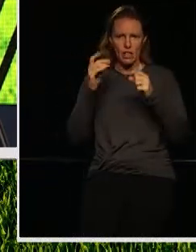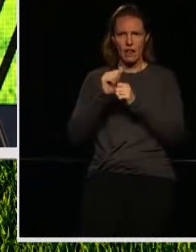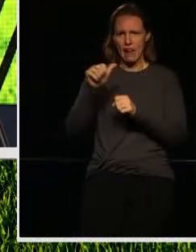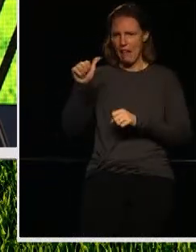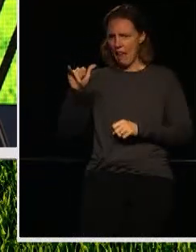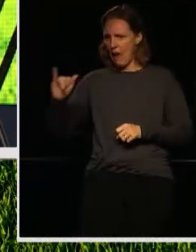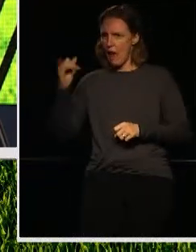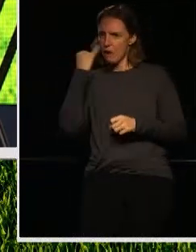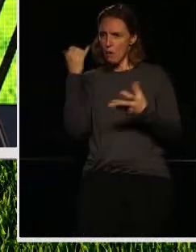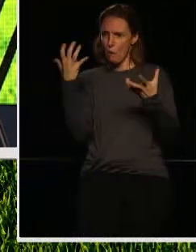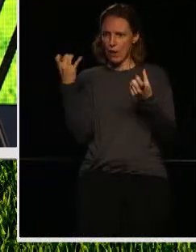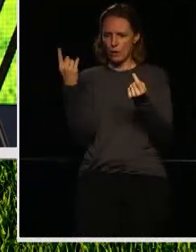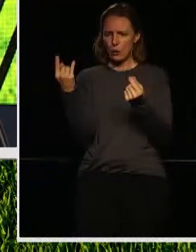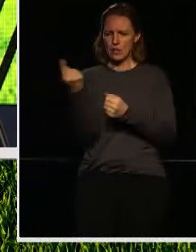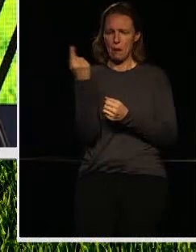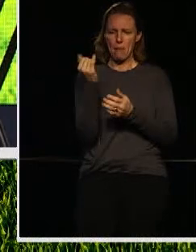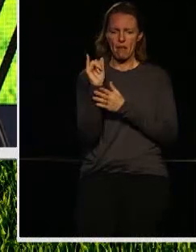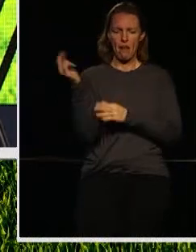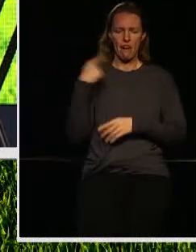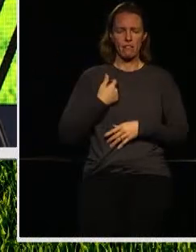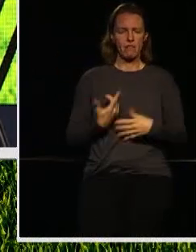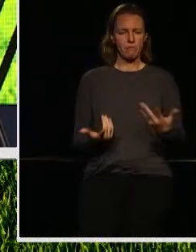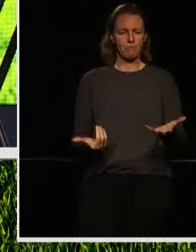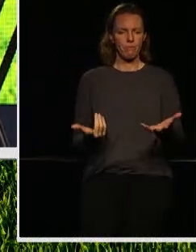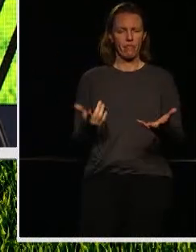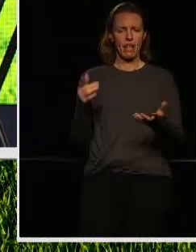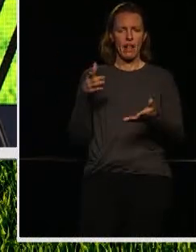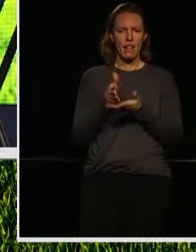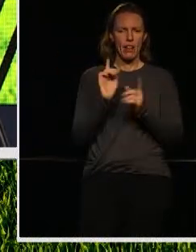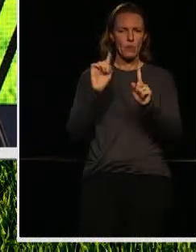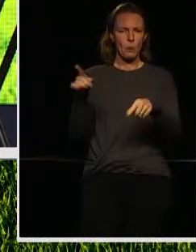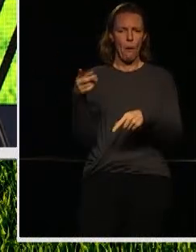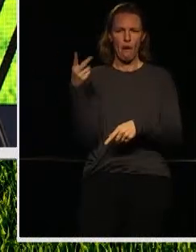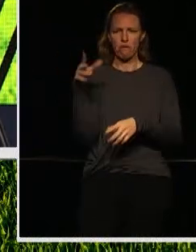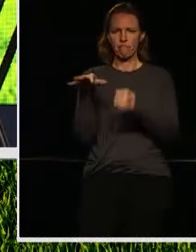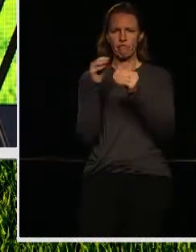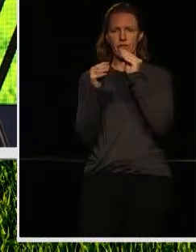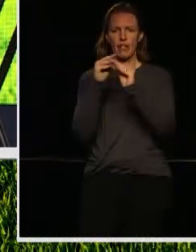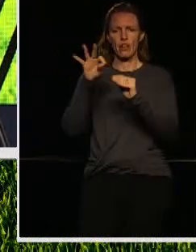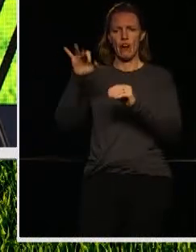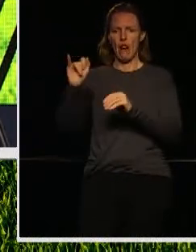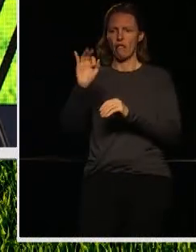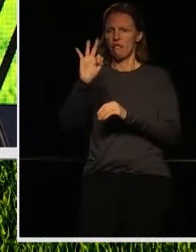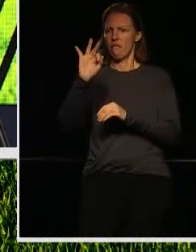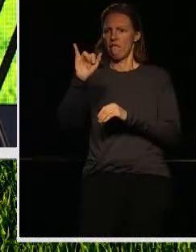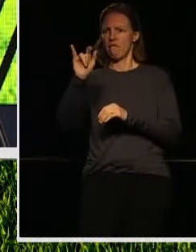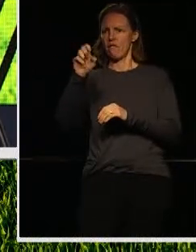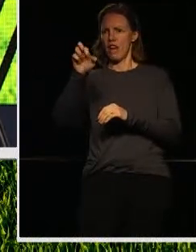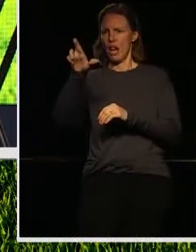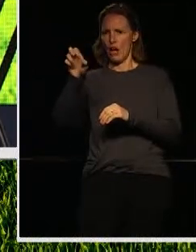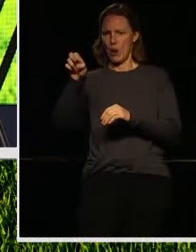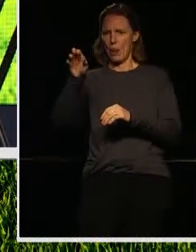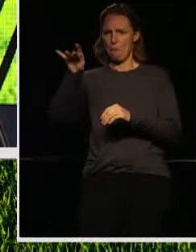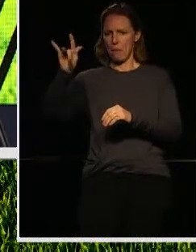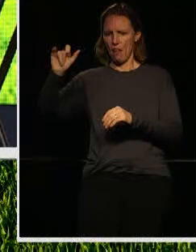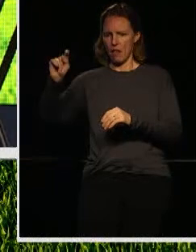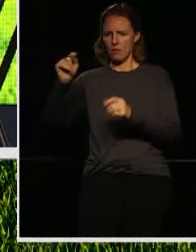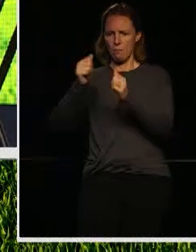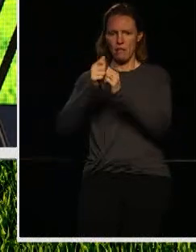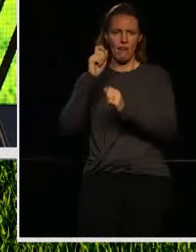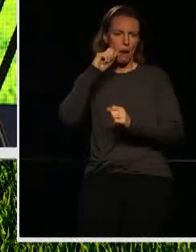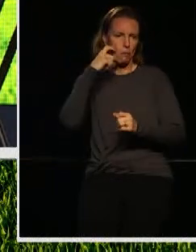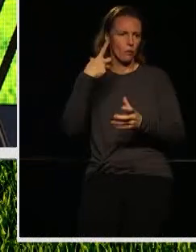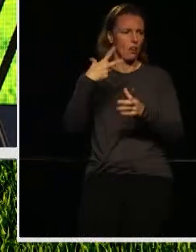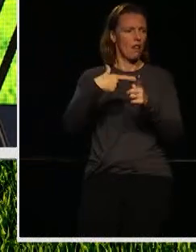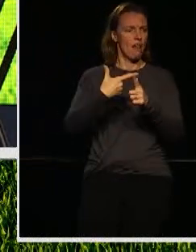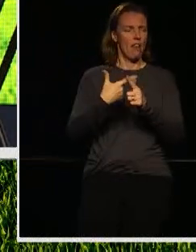something like, let's go figure out fire blight in apples, which is something that we're really interested in doing. So, you take a year to collect the data, and then